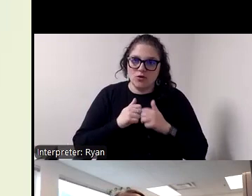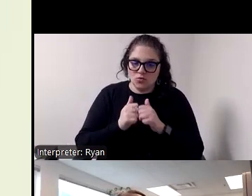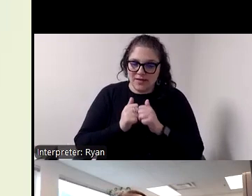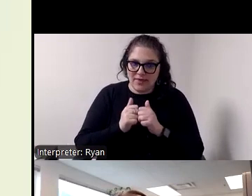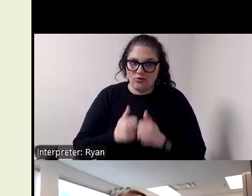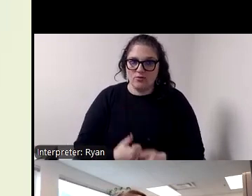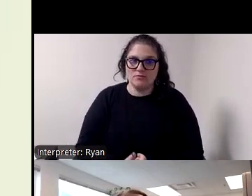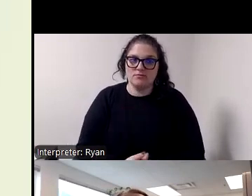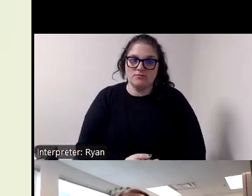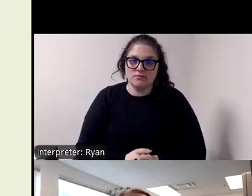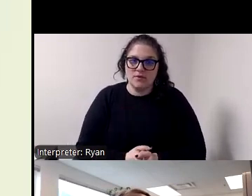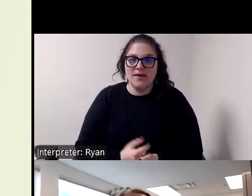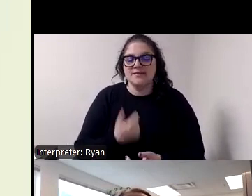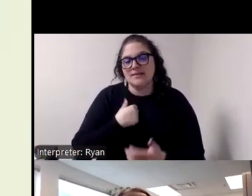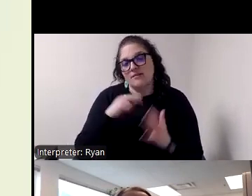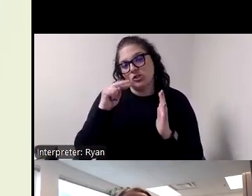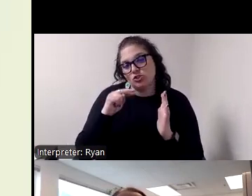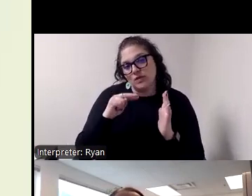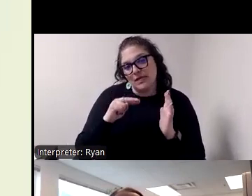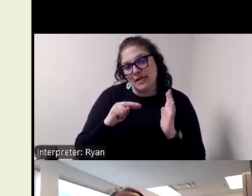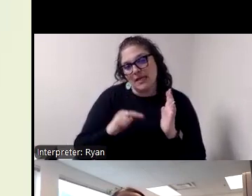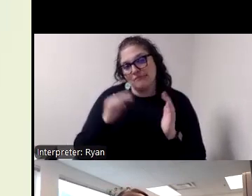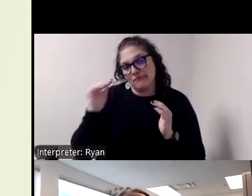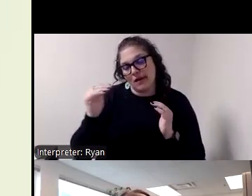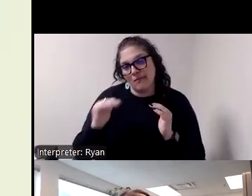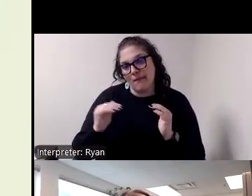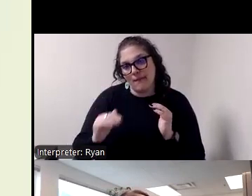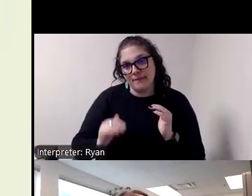together instead of just me reading this step by step